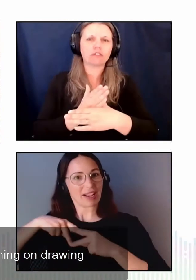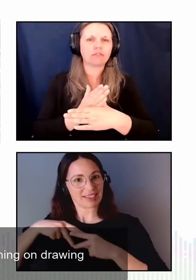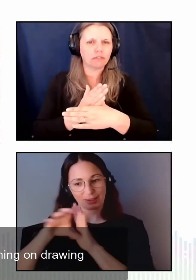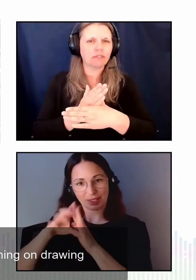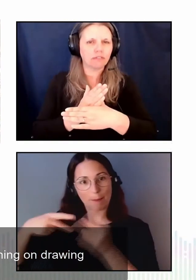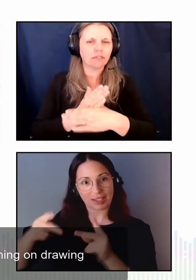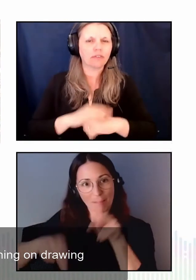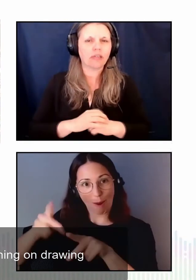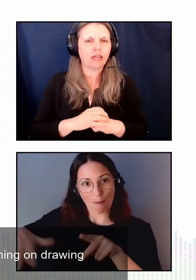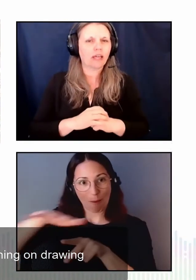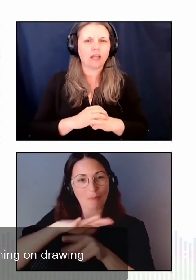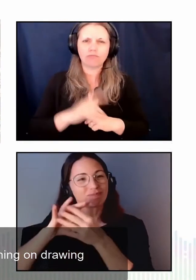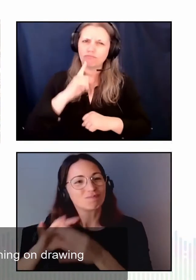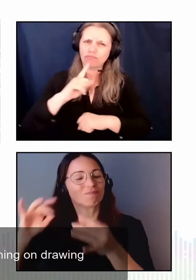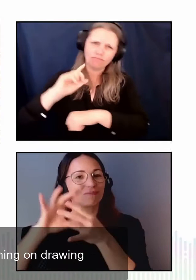on